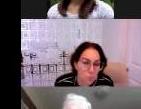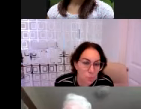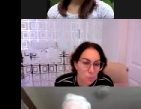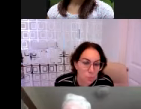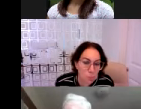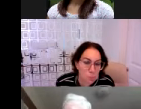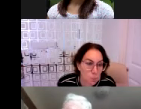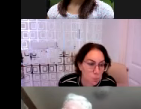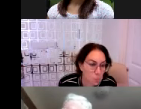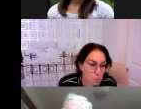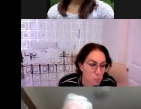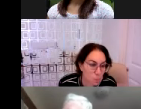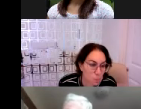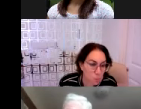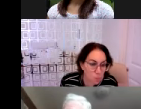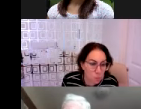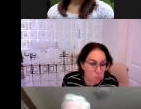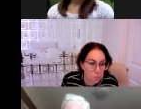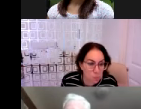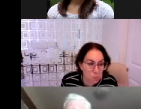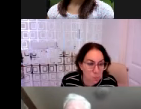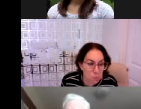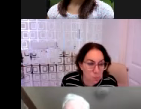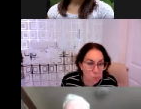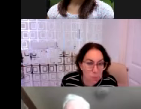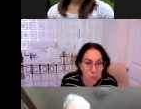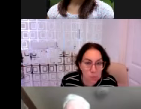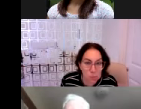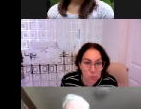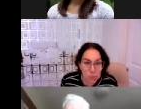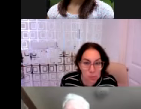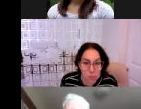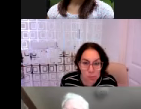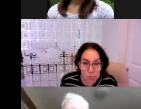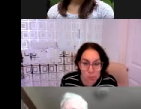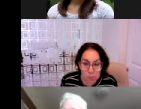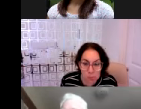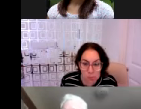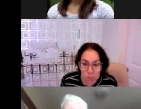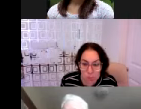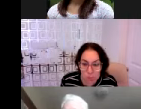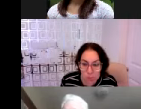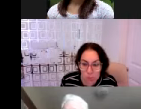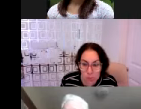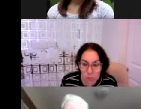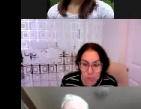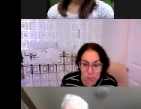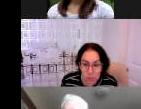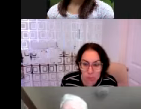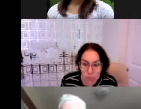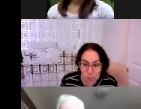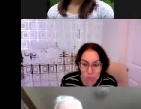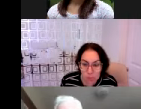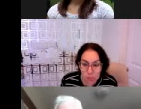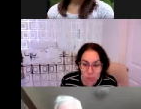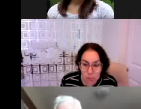change in reading abilities. And what you can see is that within an individual, changes in behavior are occurring in synchrony with changes in the